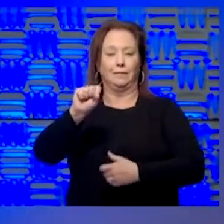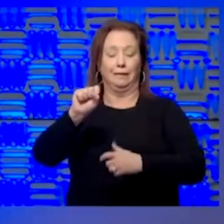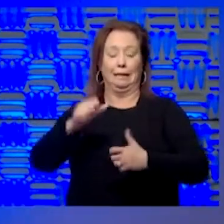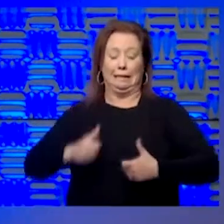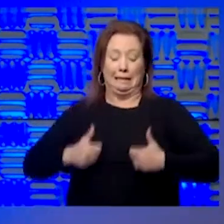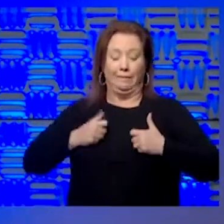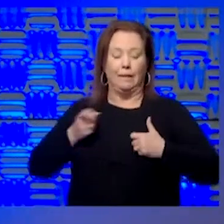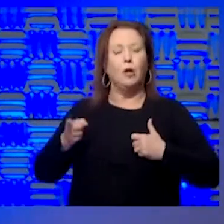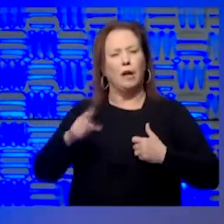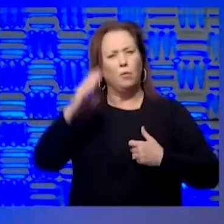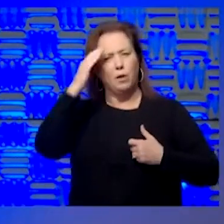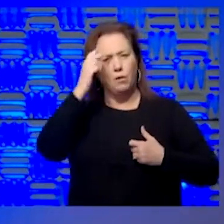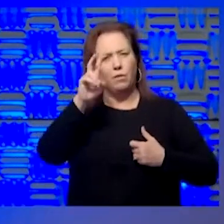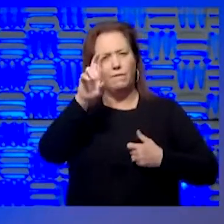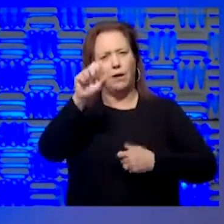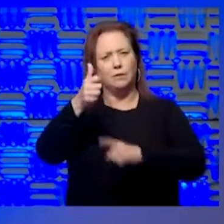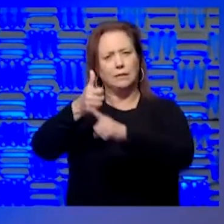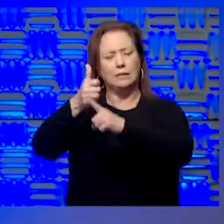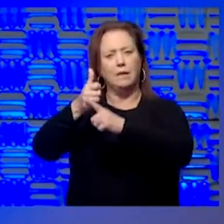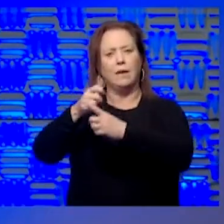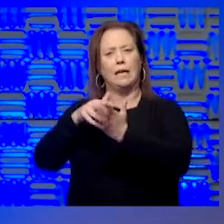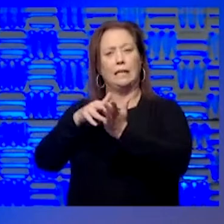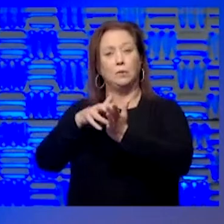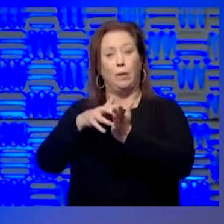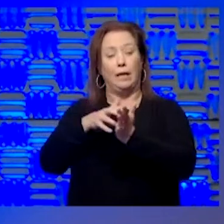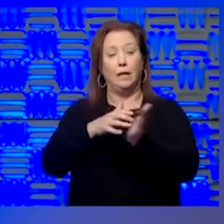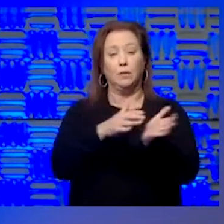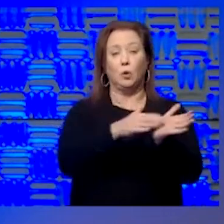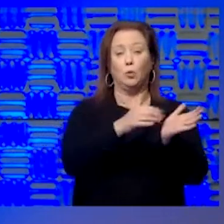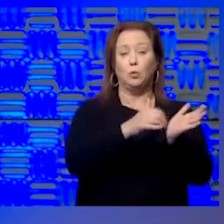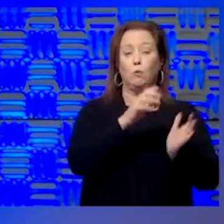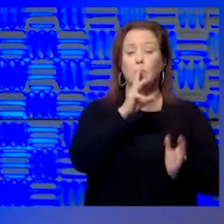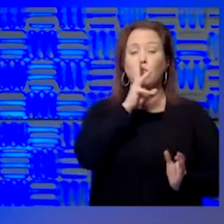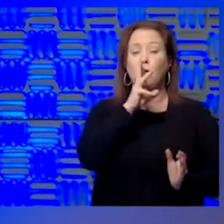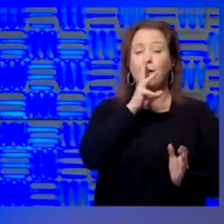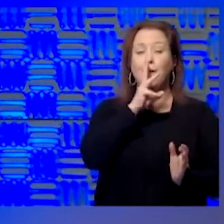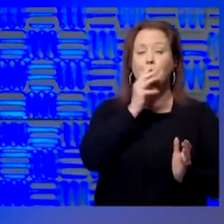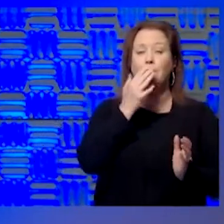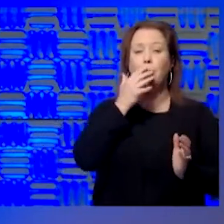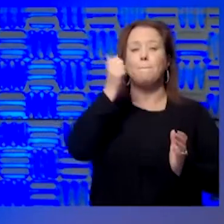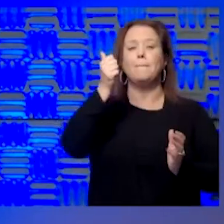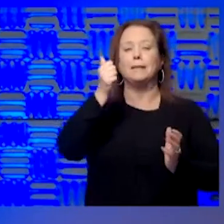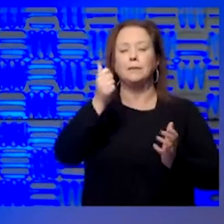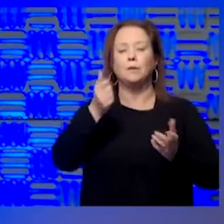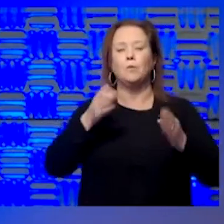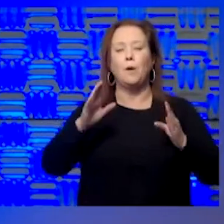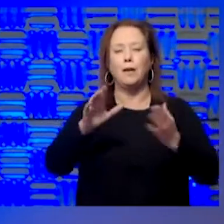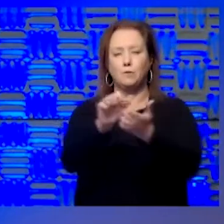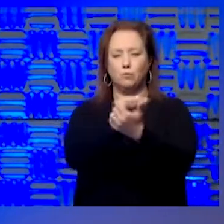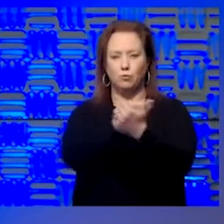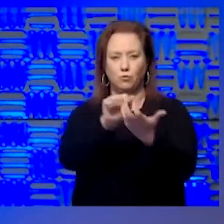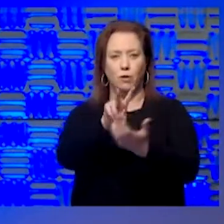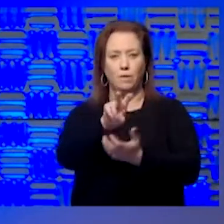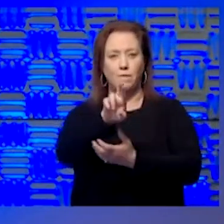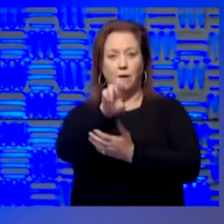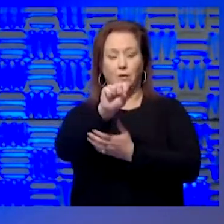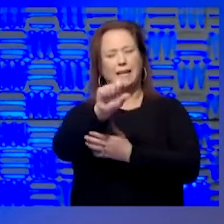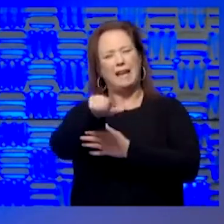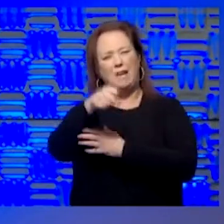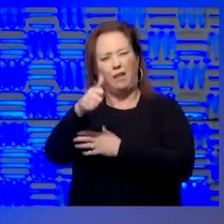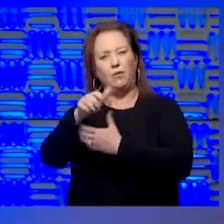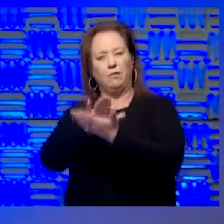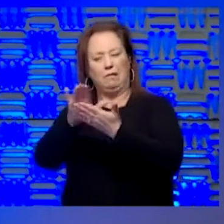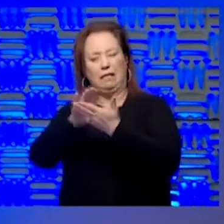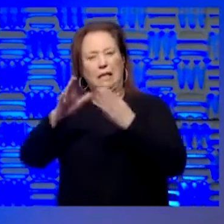virus is pretty weak, meaning that soap and water is probably the best thing to destroy the virus, and other common household